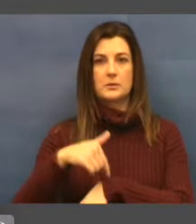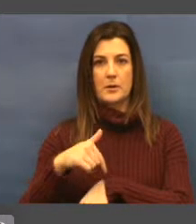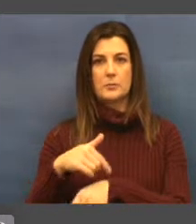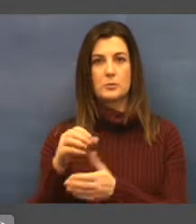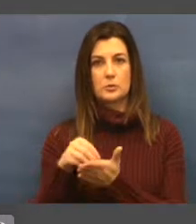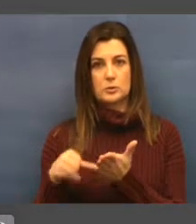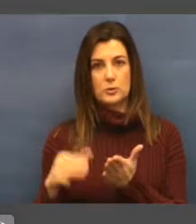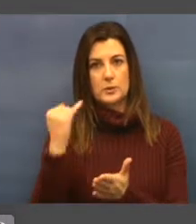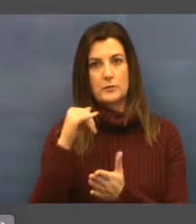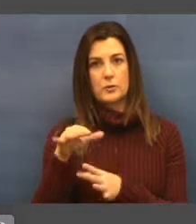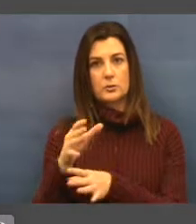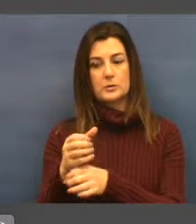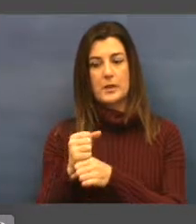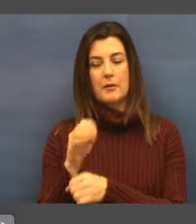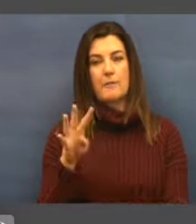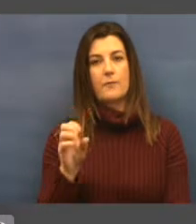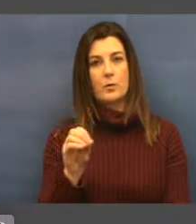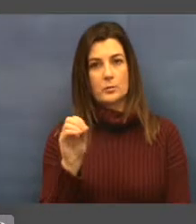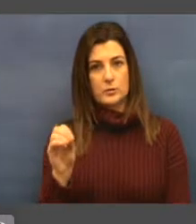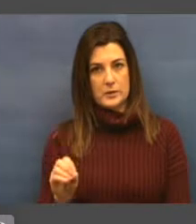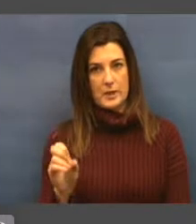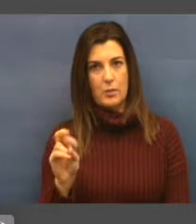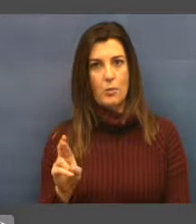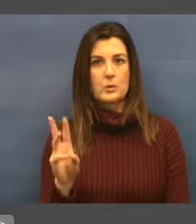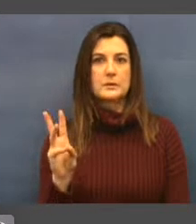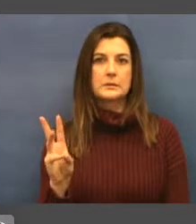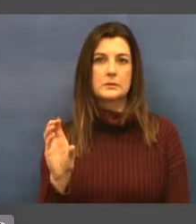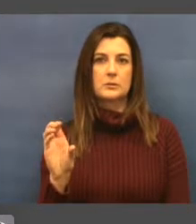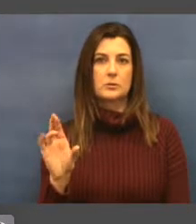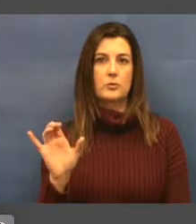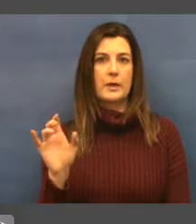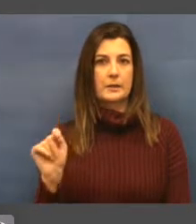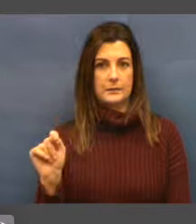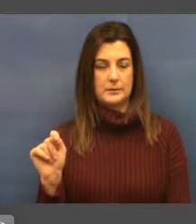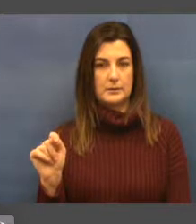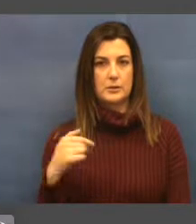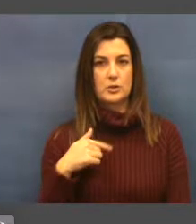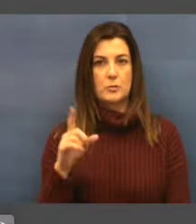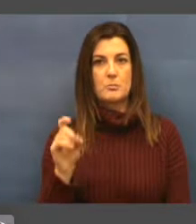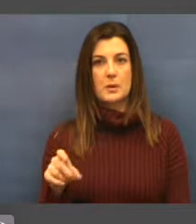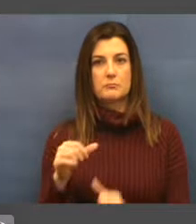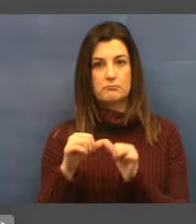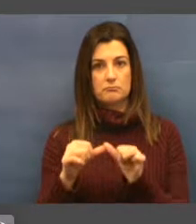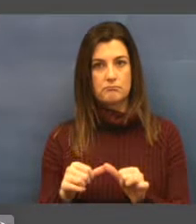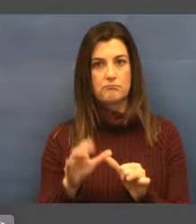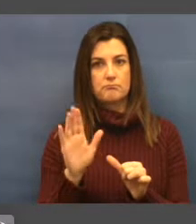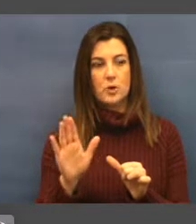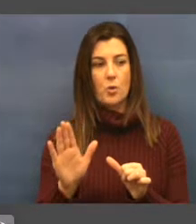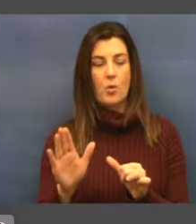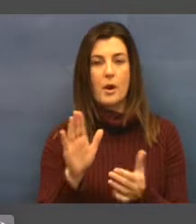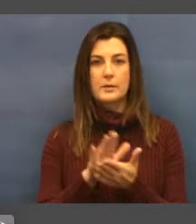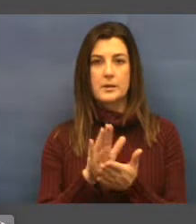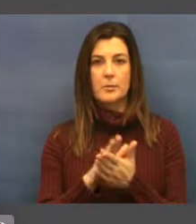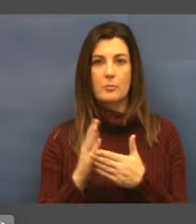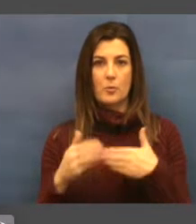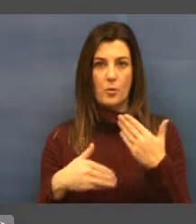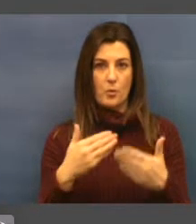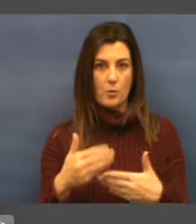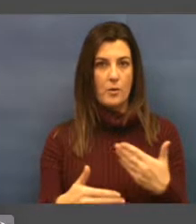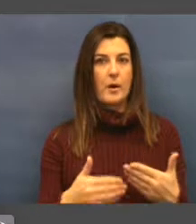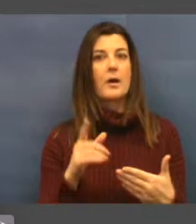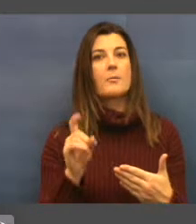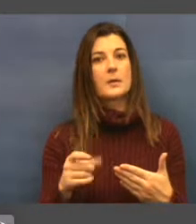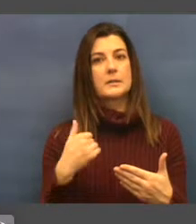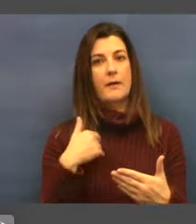40% of a full course load or 6 credits. You must maintain your academic progress. You must have a